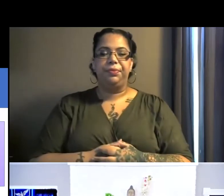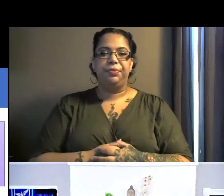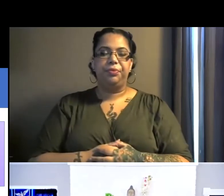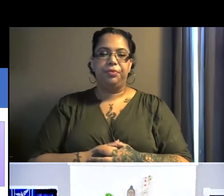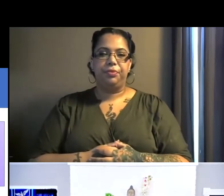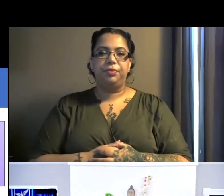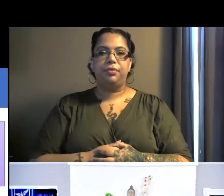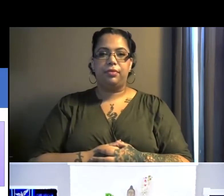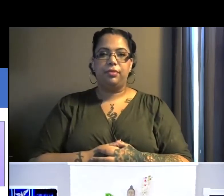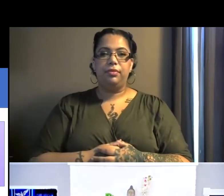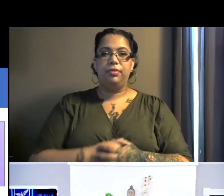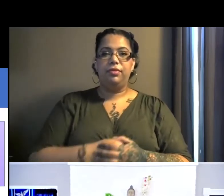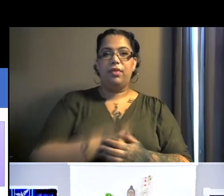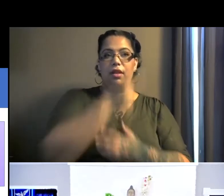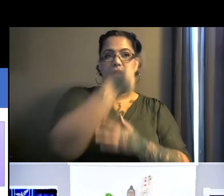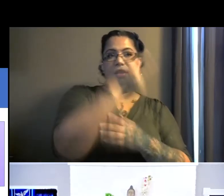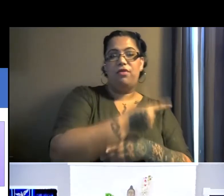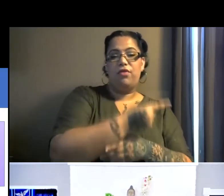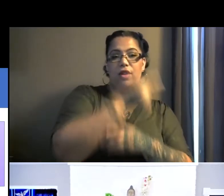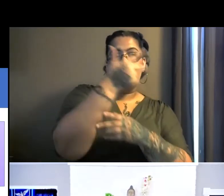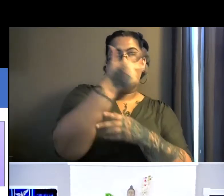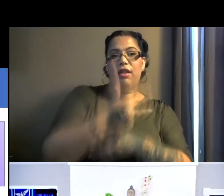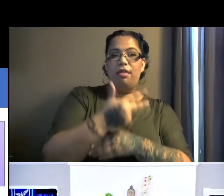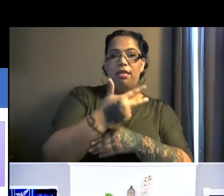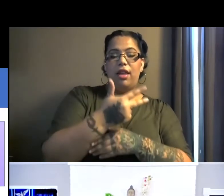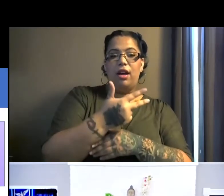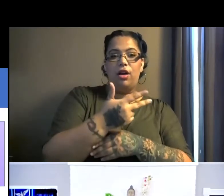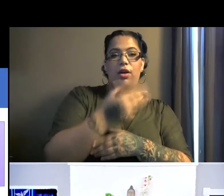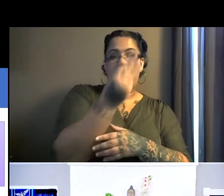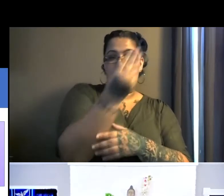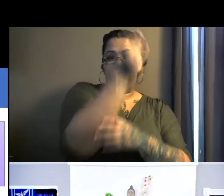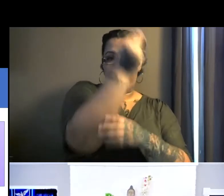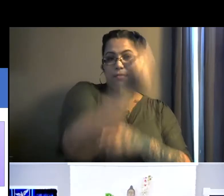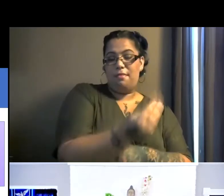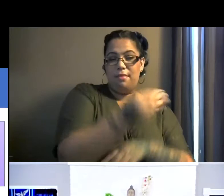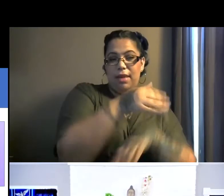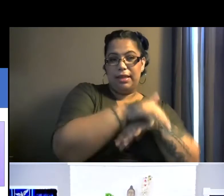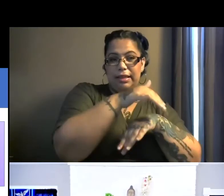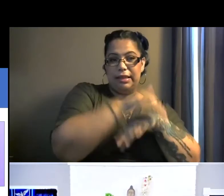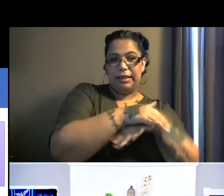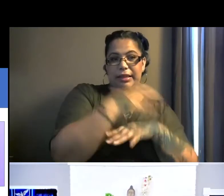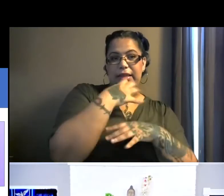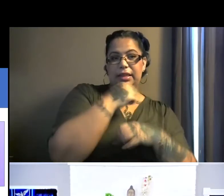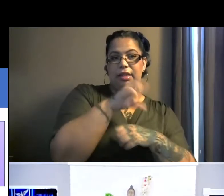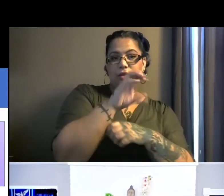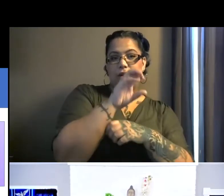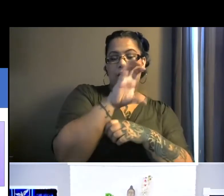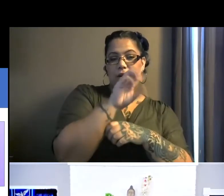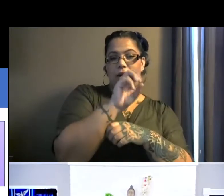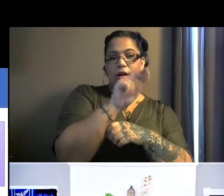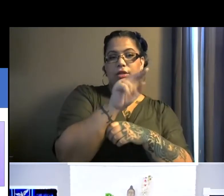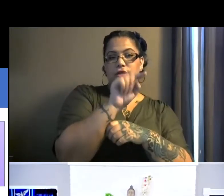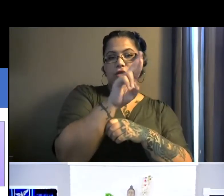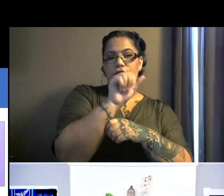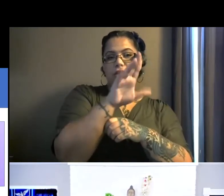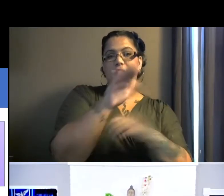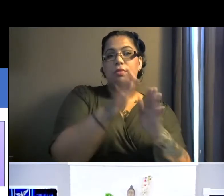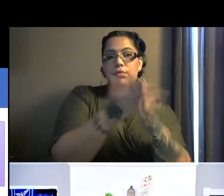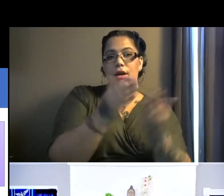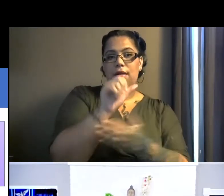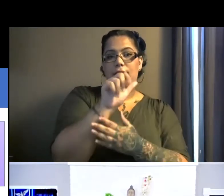On the first and third Monday nights, the Sacred Contracts Book Club, hosted by Nancy Rosenberg.